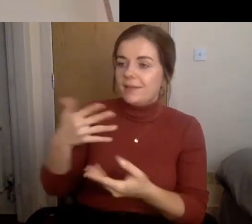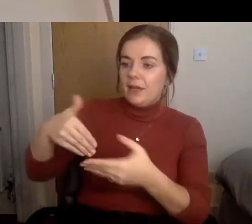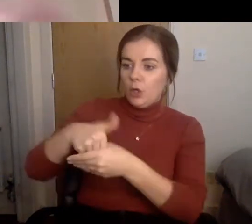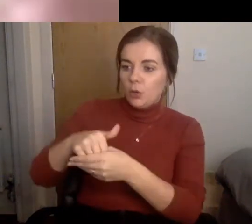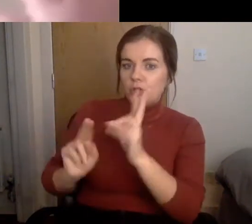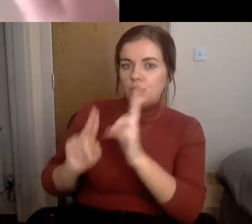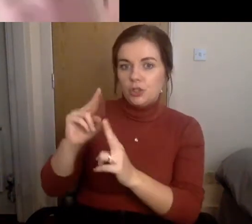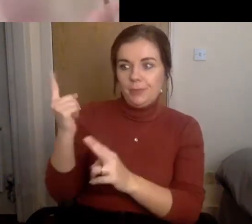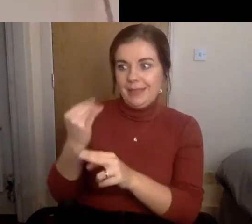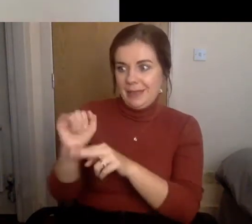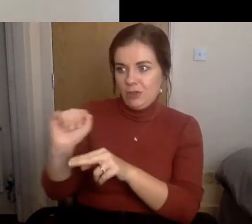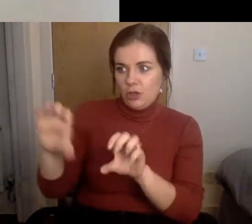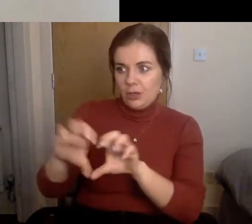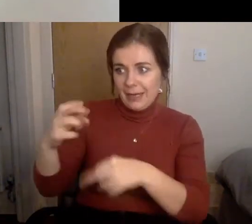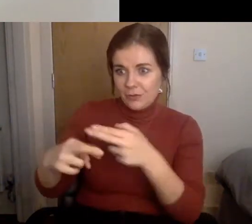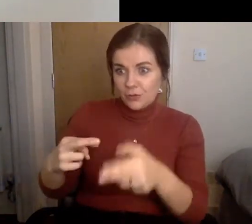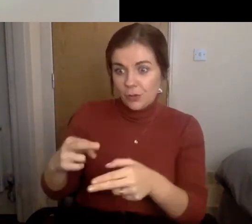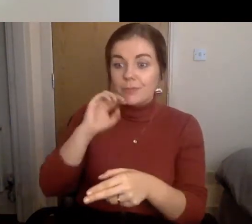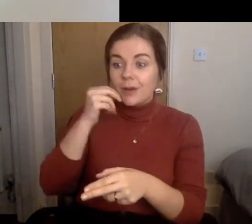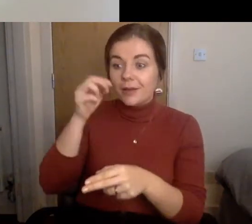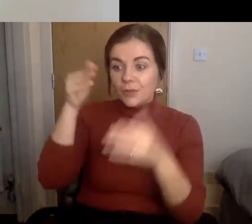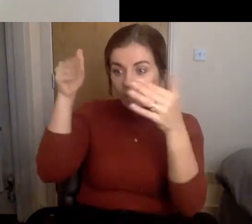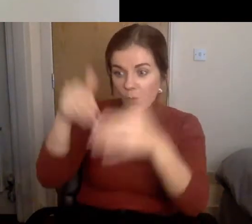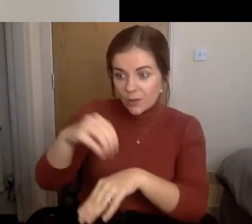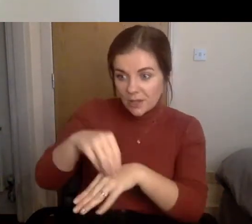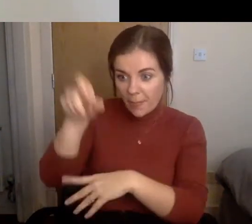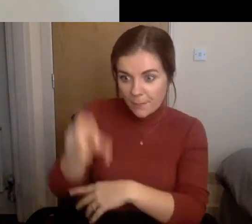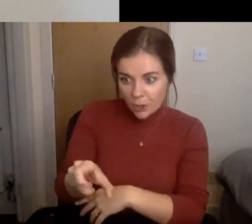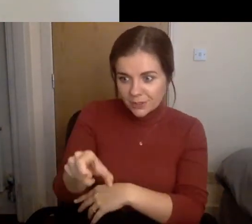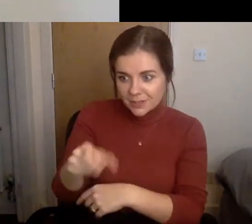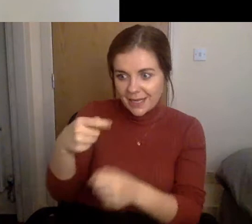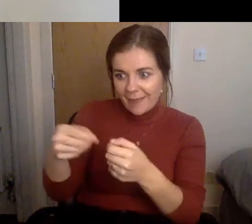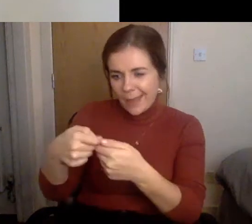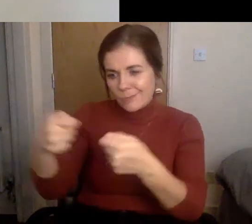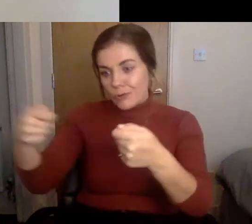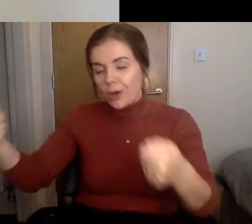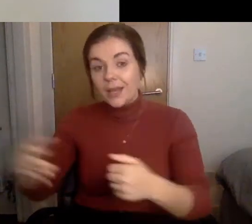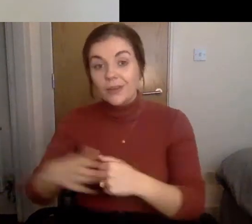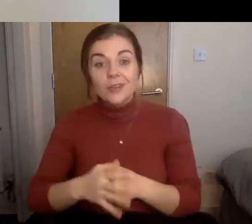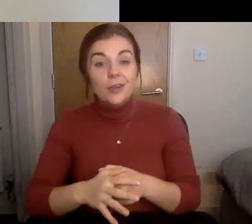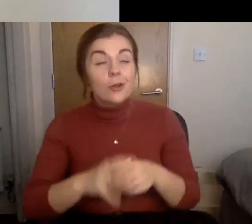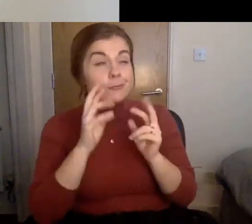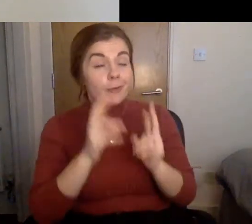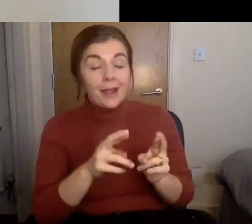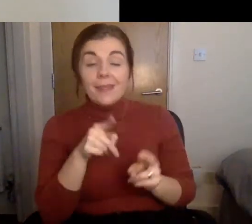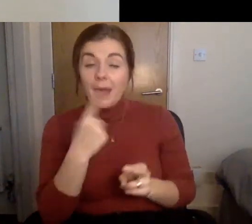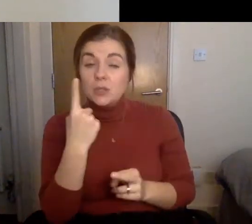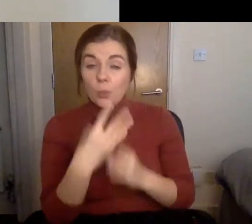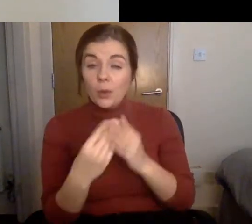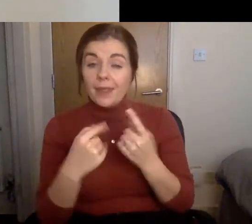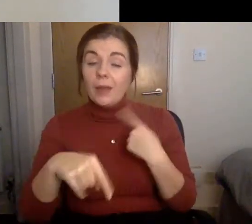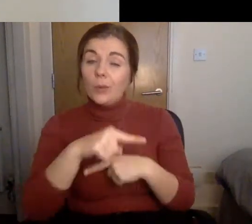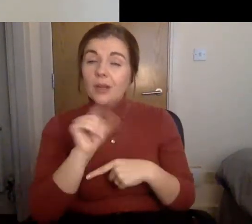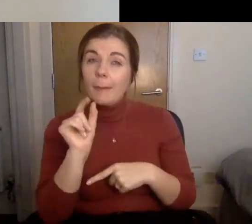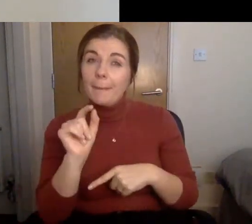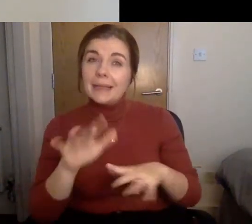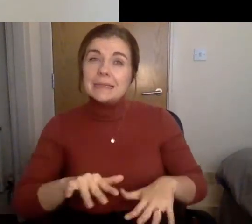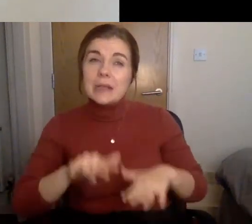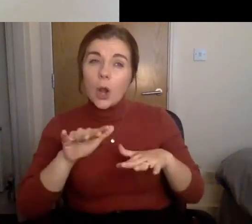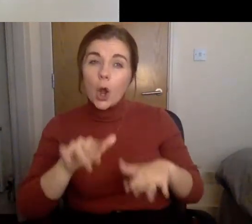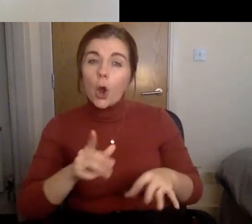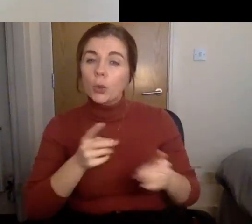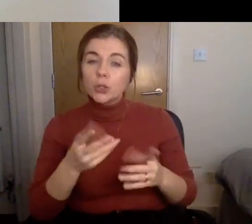person and kind of moving out. Exactly. So like and it's one of the things that I think we've been slow to do, is just like